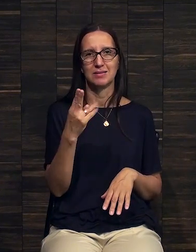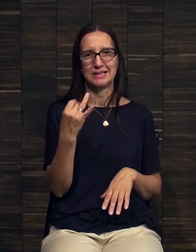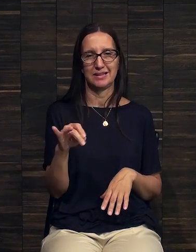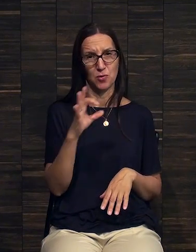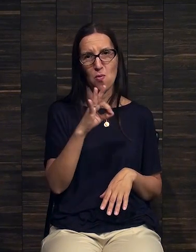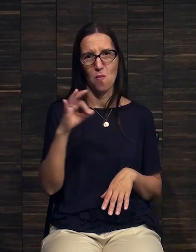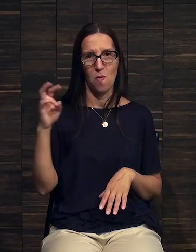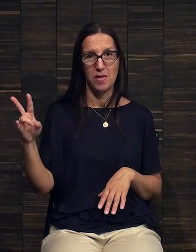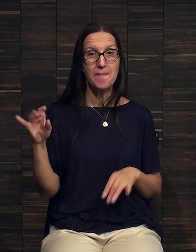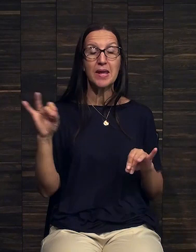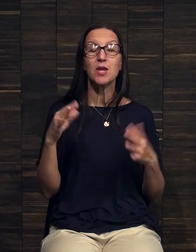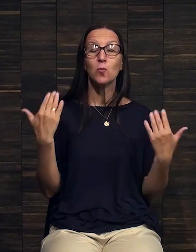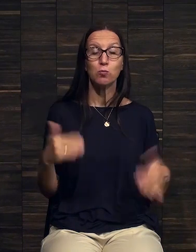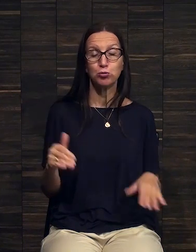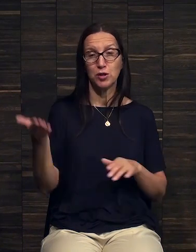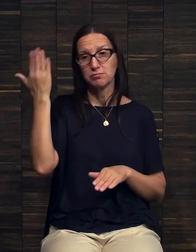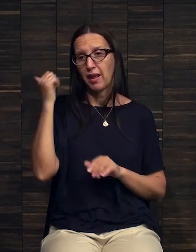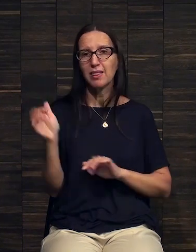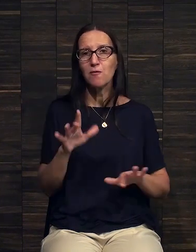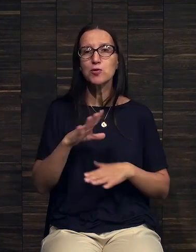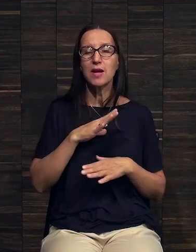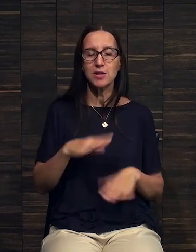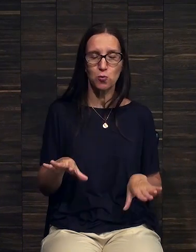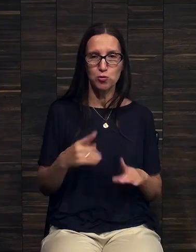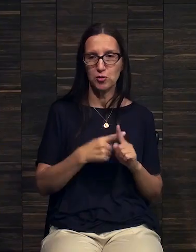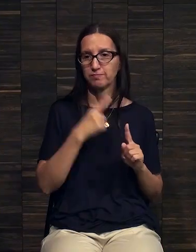is beautiful in these comics and non-functioning.